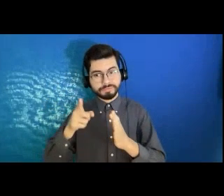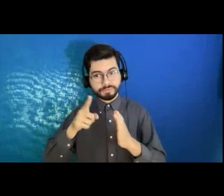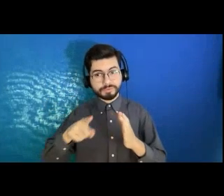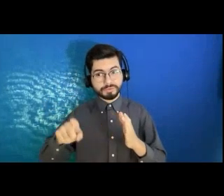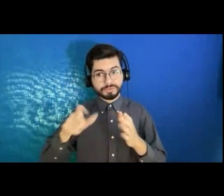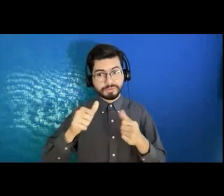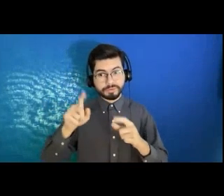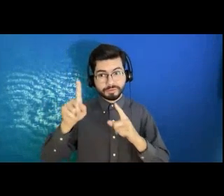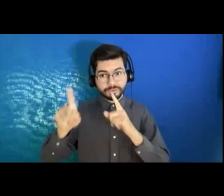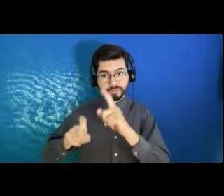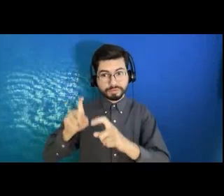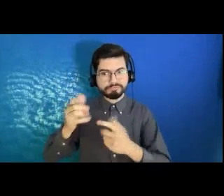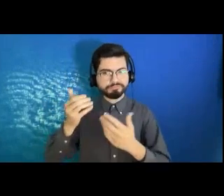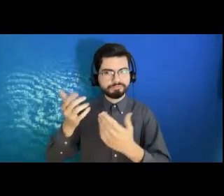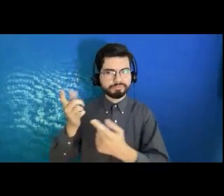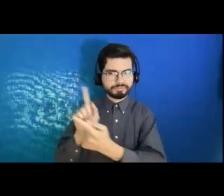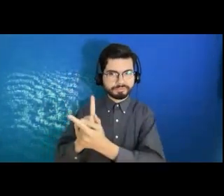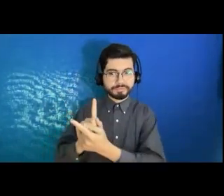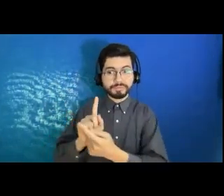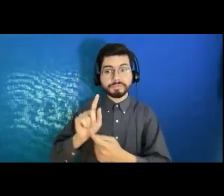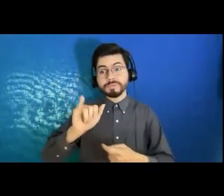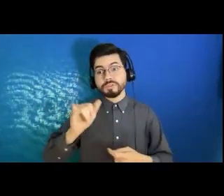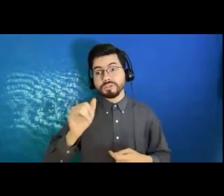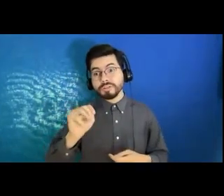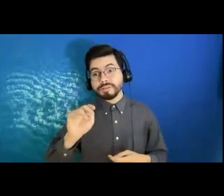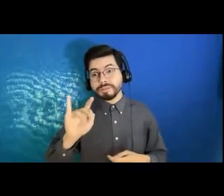on down. All right, Jamie, are you good?